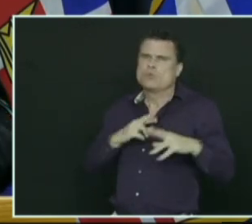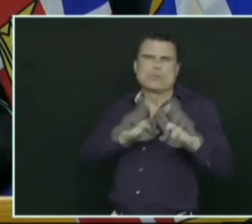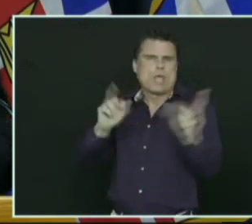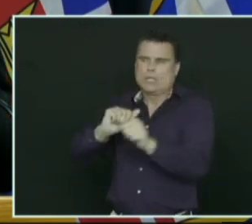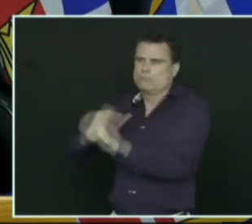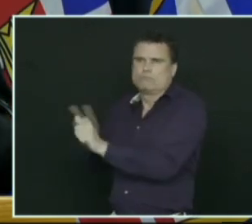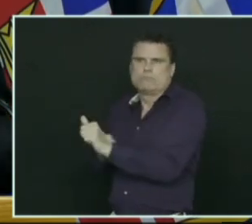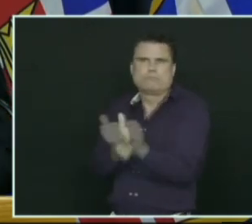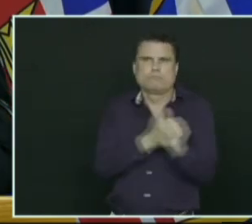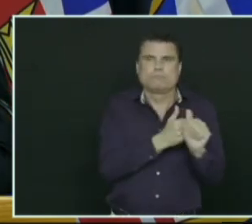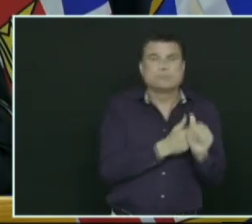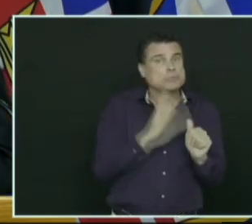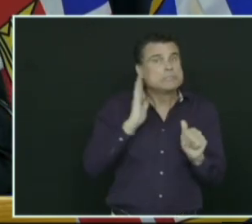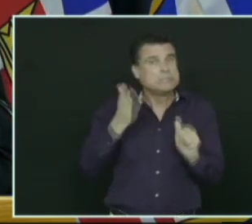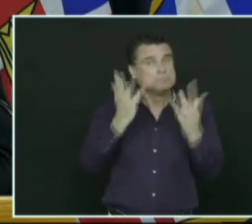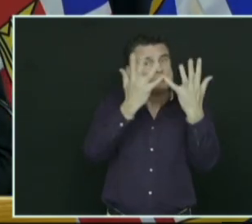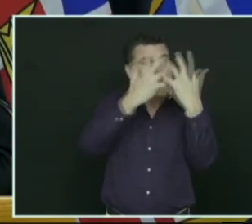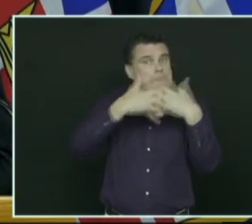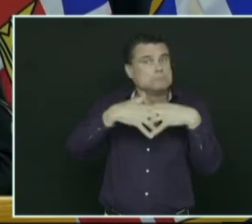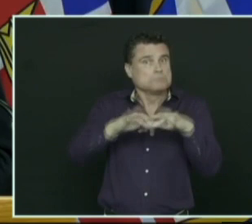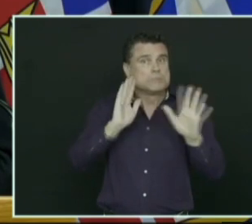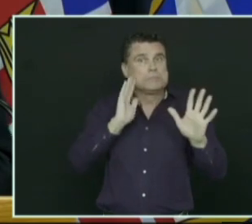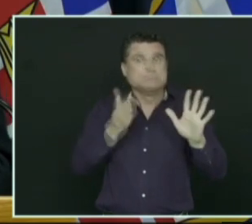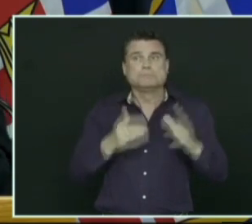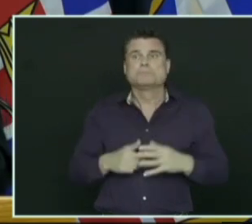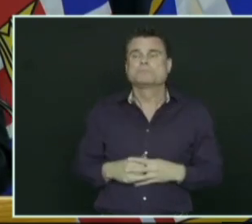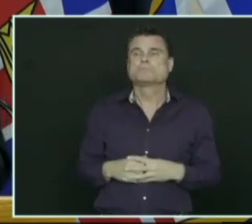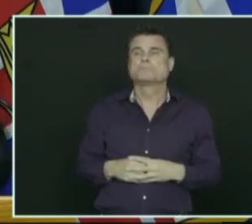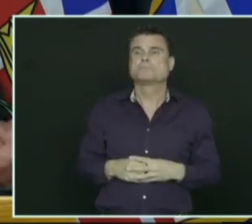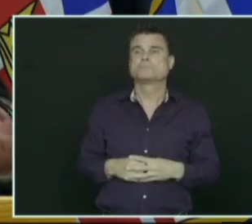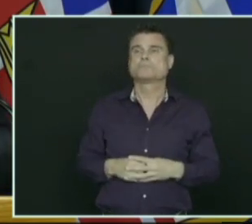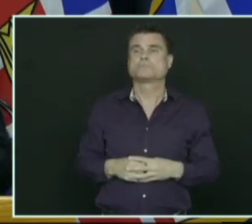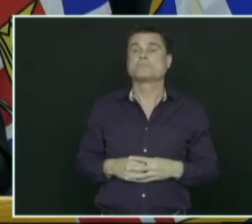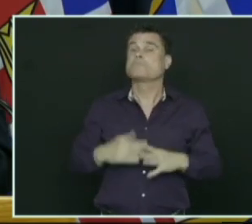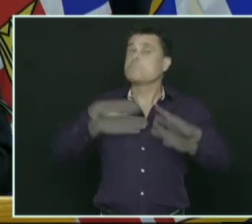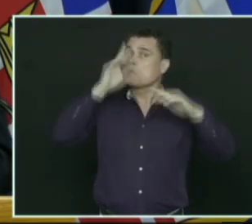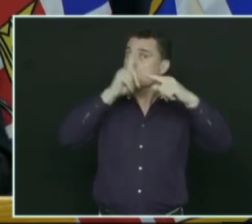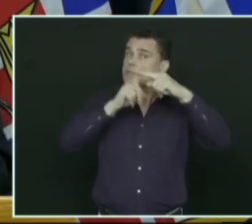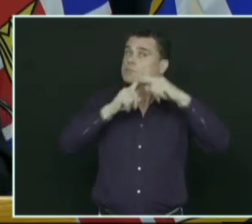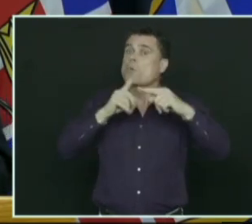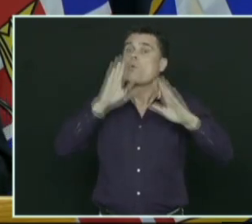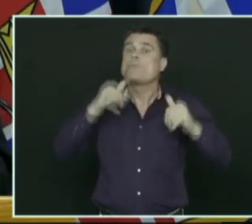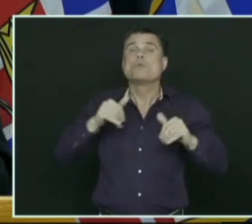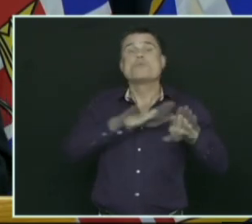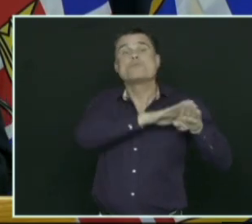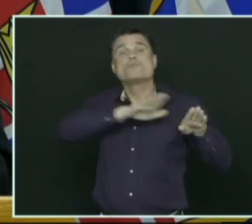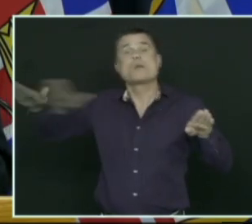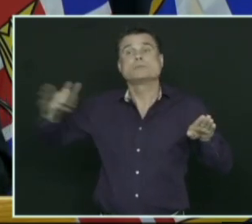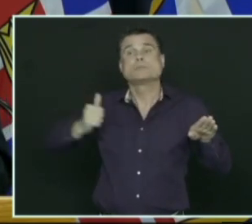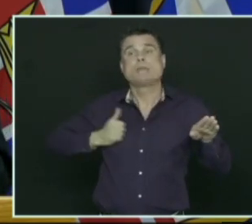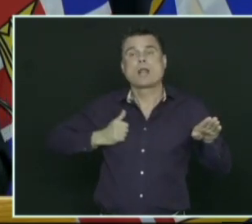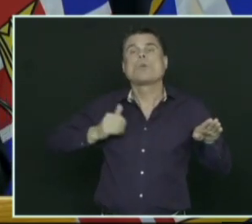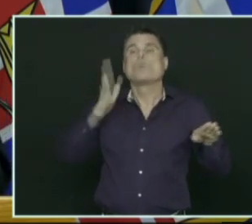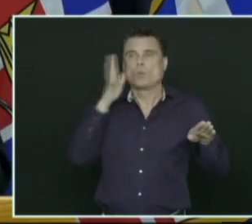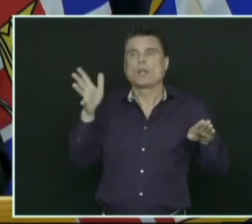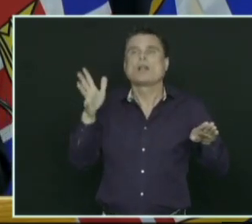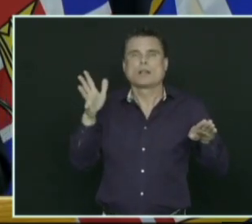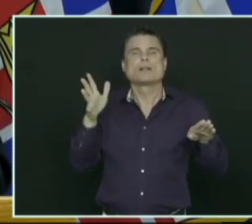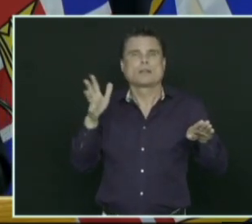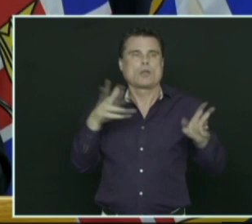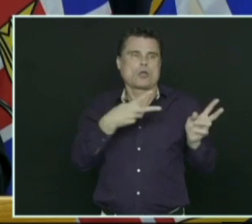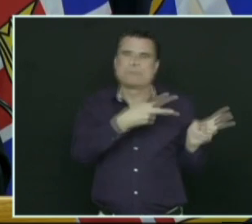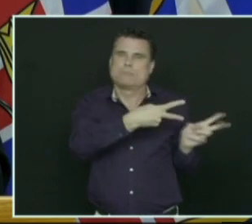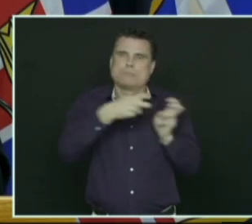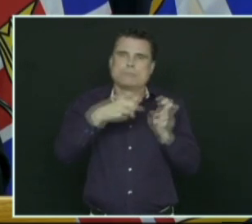case. However, I would like to note that on the major routes, according to BC Ferries, and this is information we've received from them that I think they're making